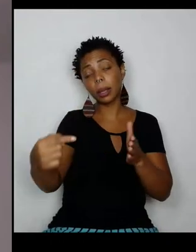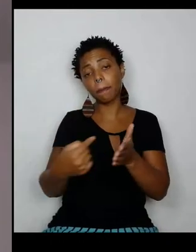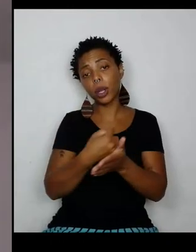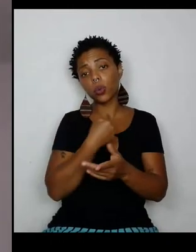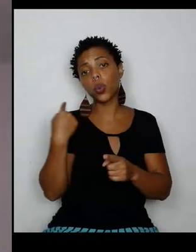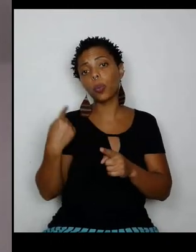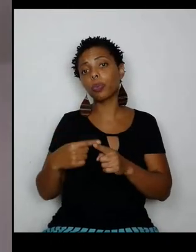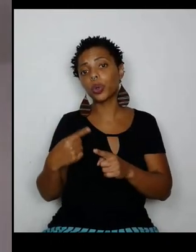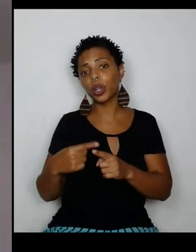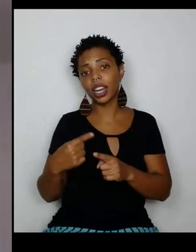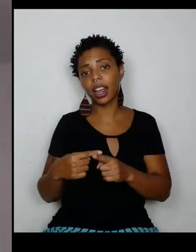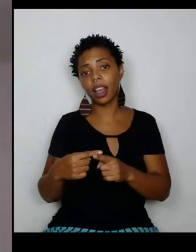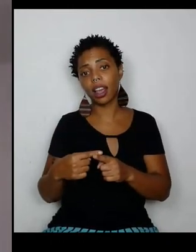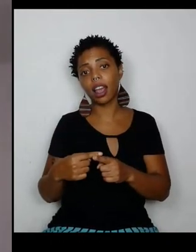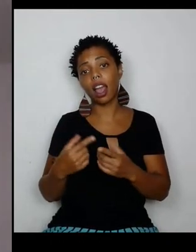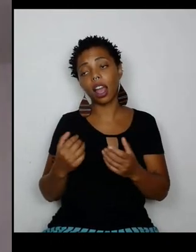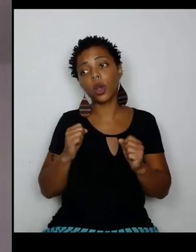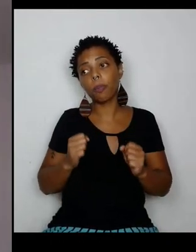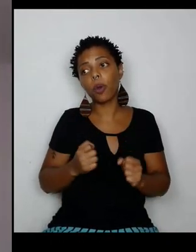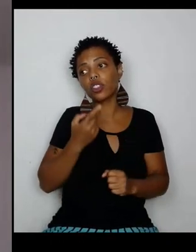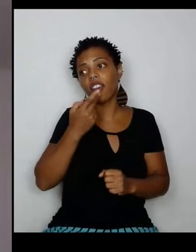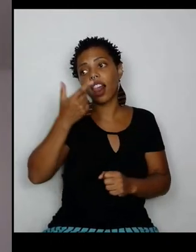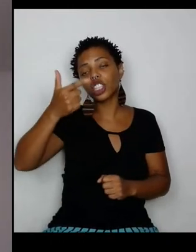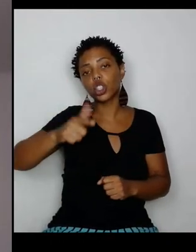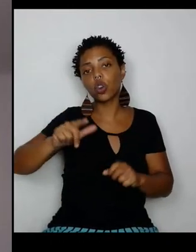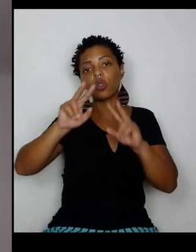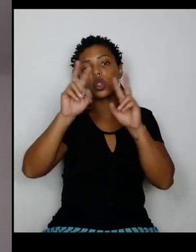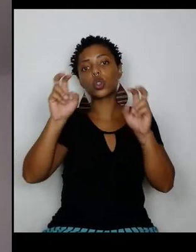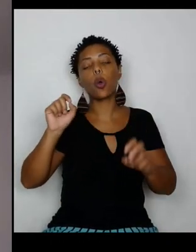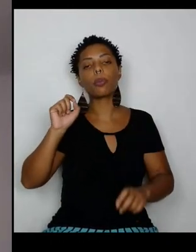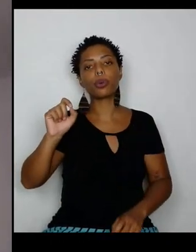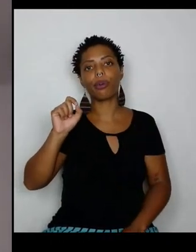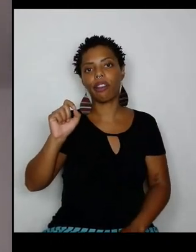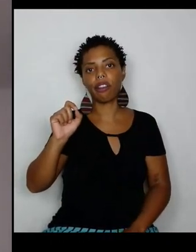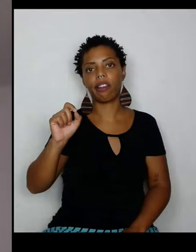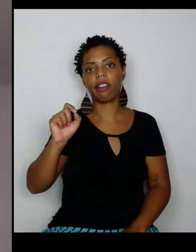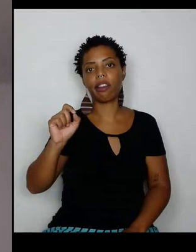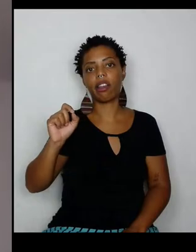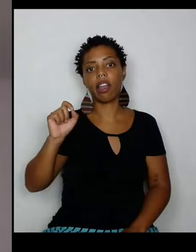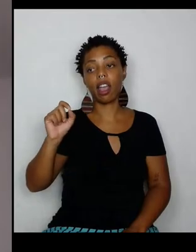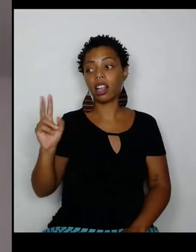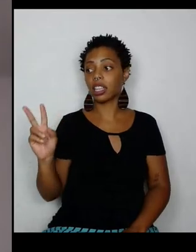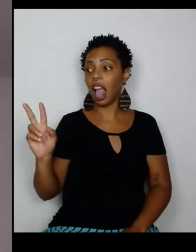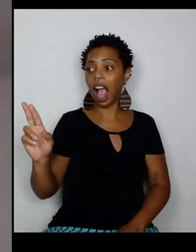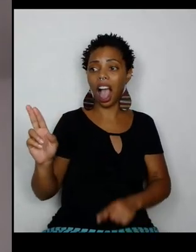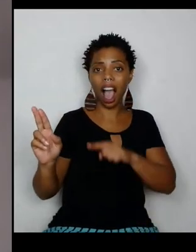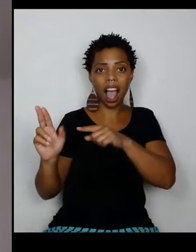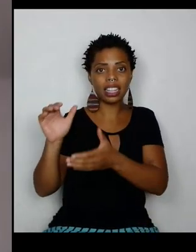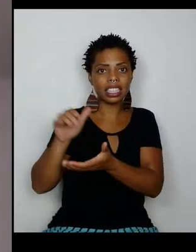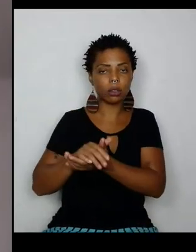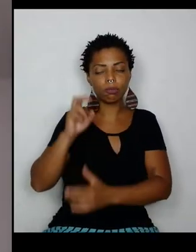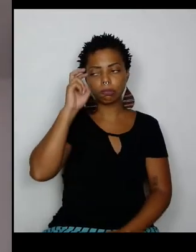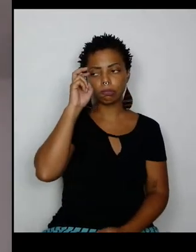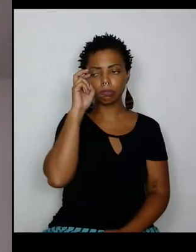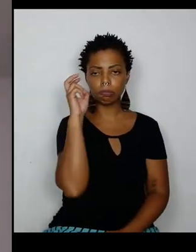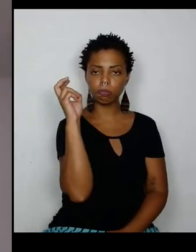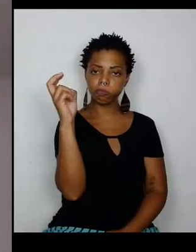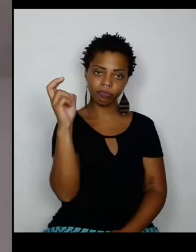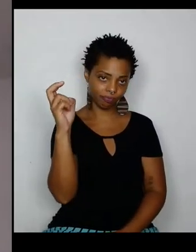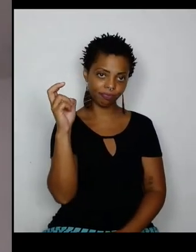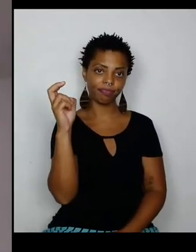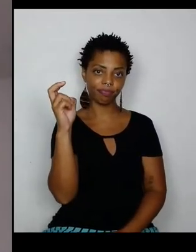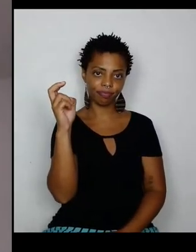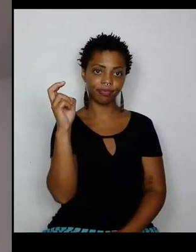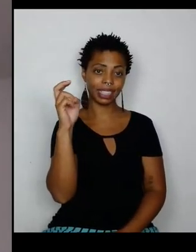and that's a great question thank you for asking you know this is such a